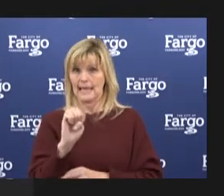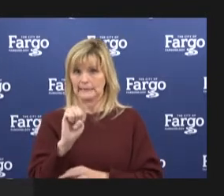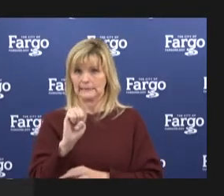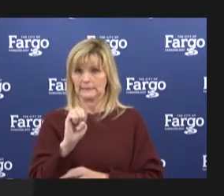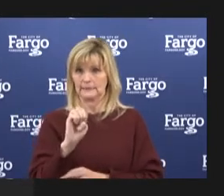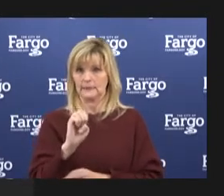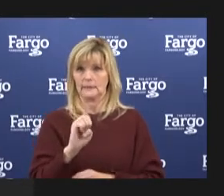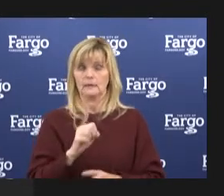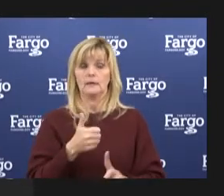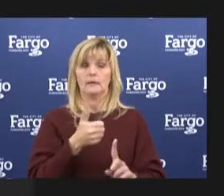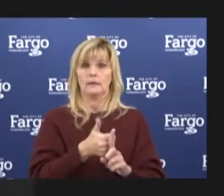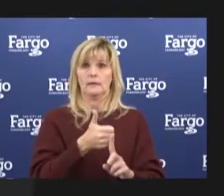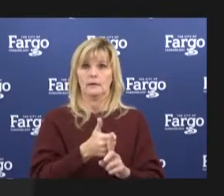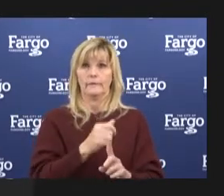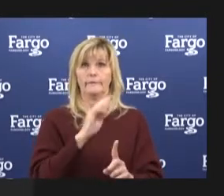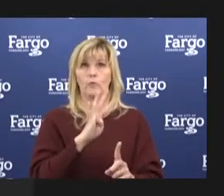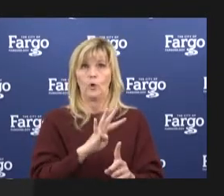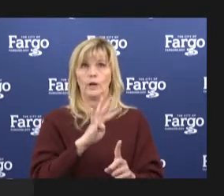that is